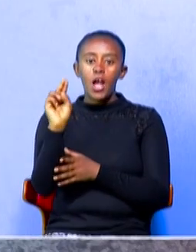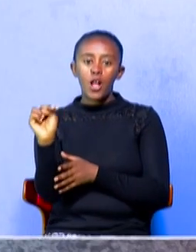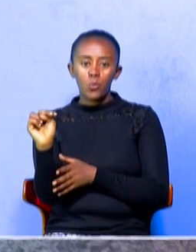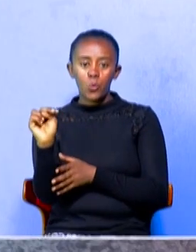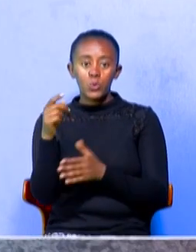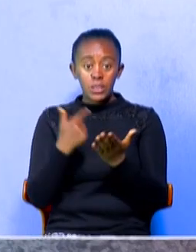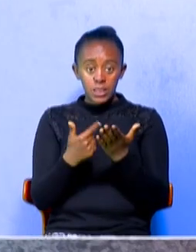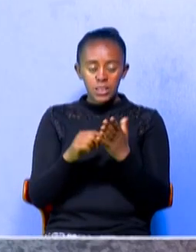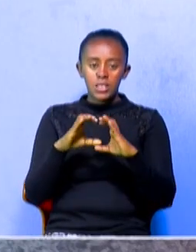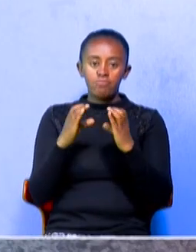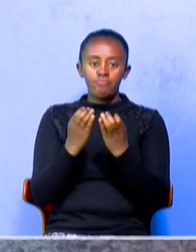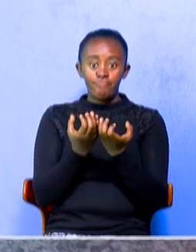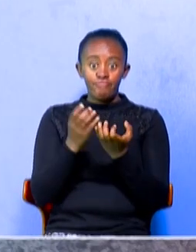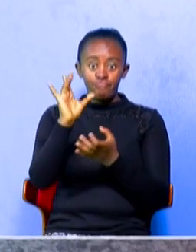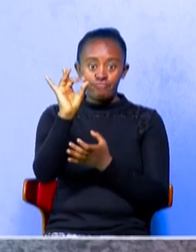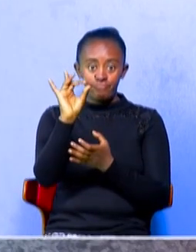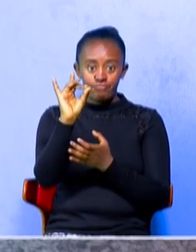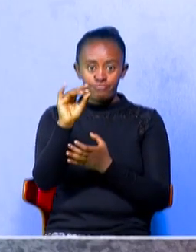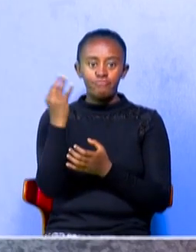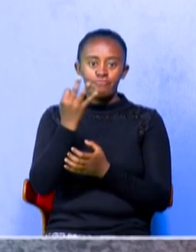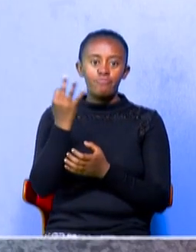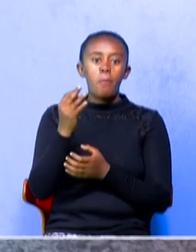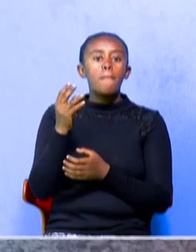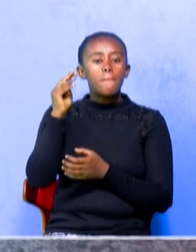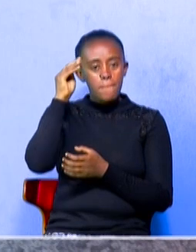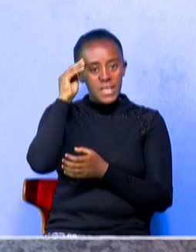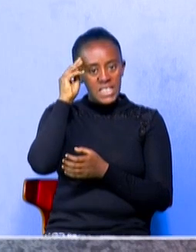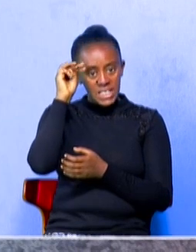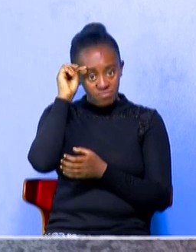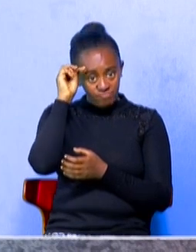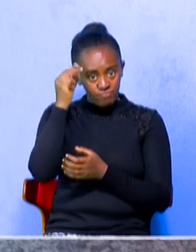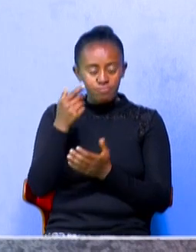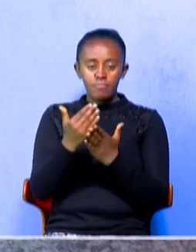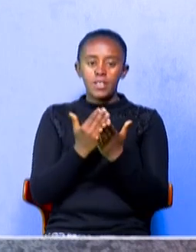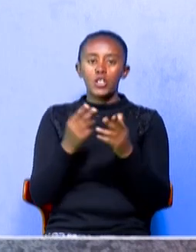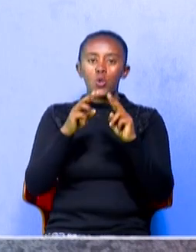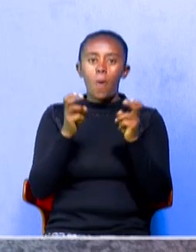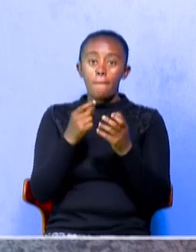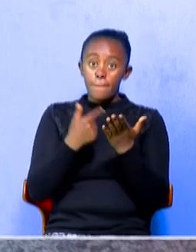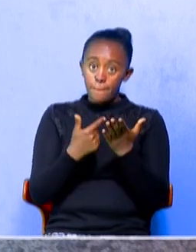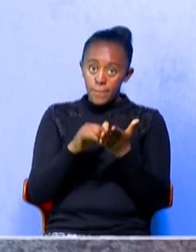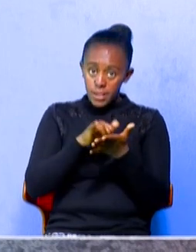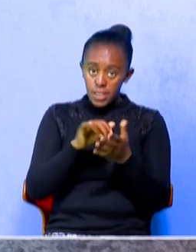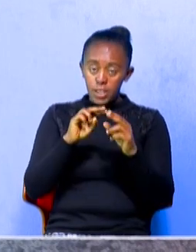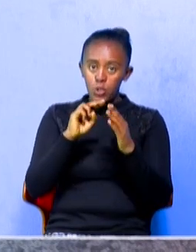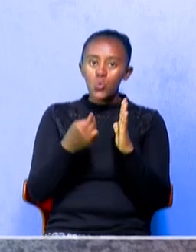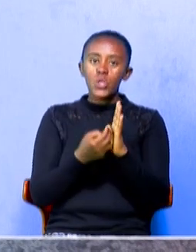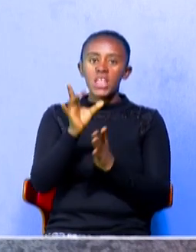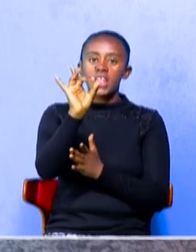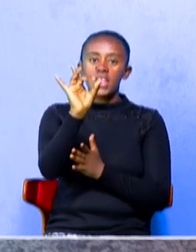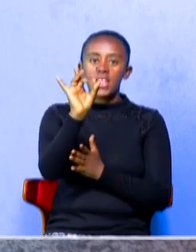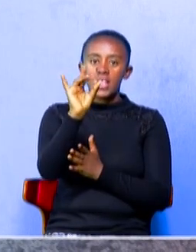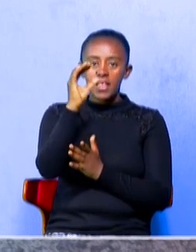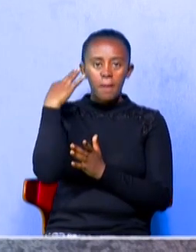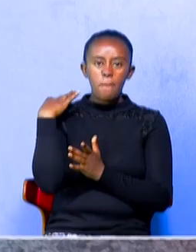is English for Grade 8. The presenter is Mr. Saifu. Our lesson topic for today is Unit 8,